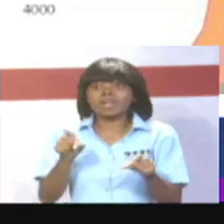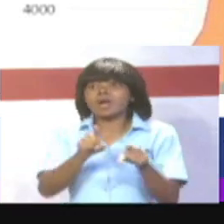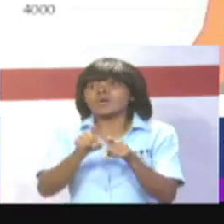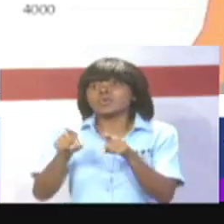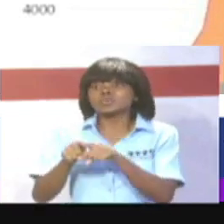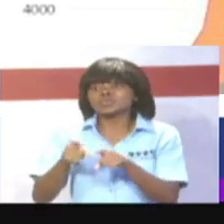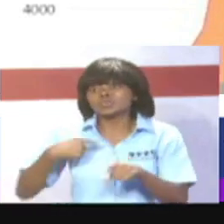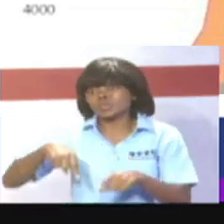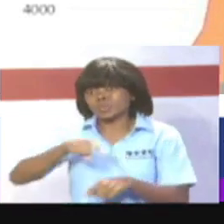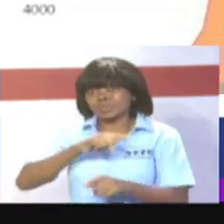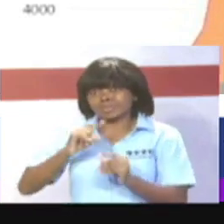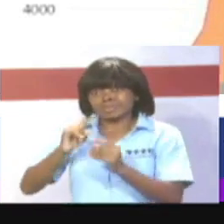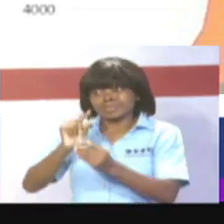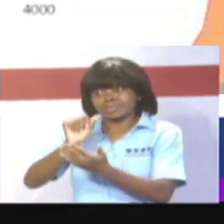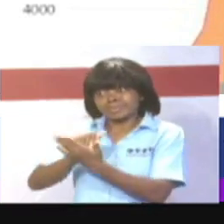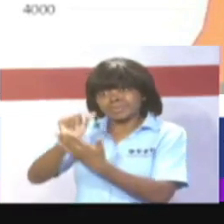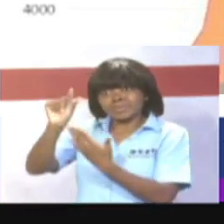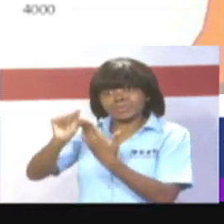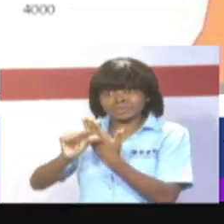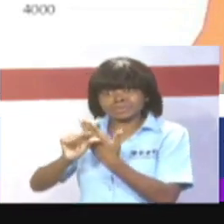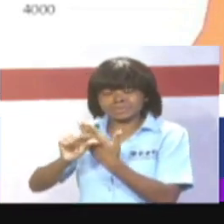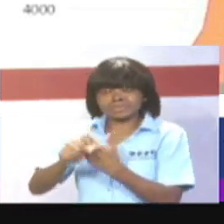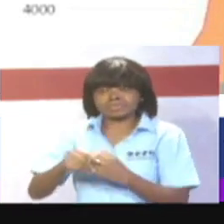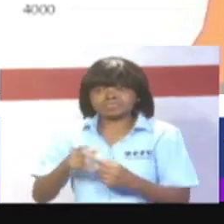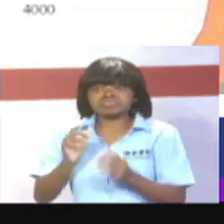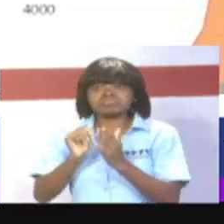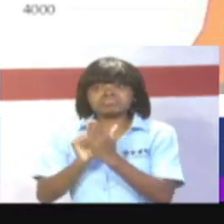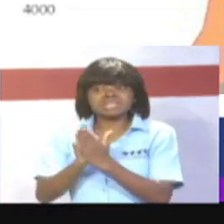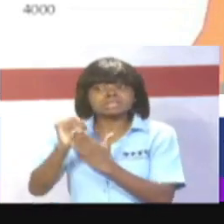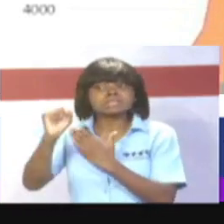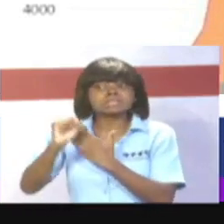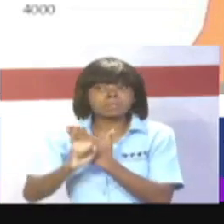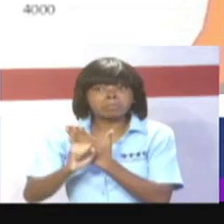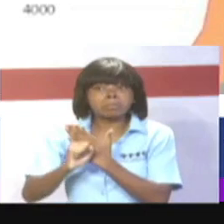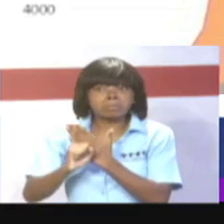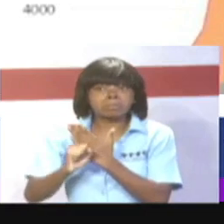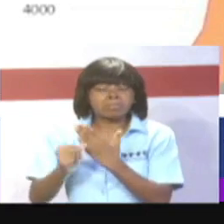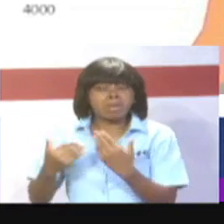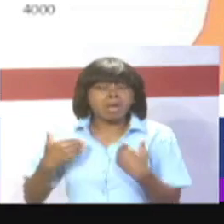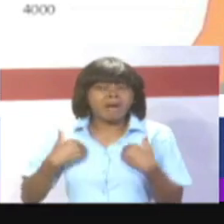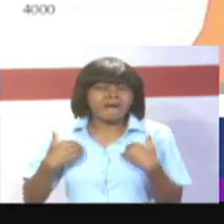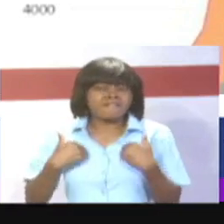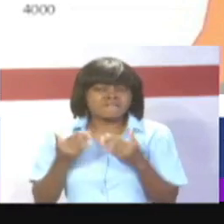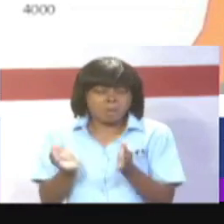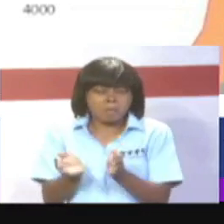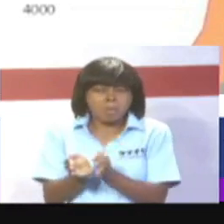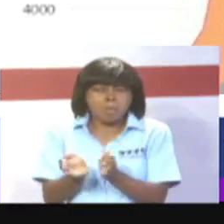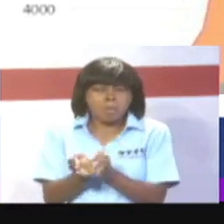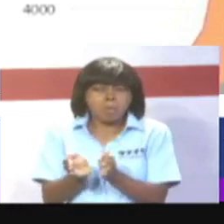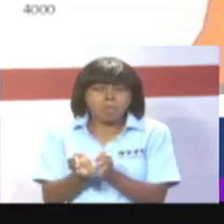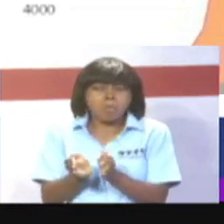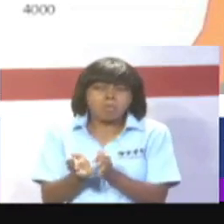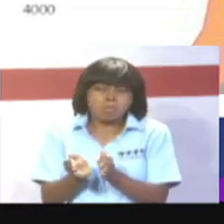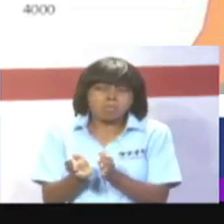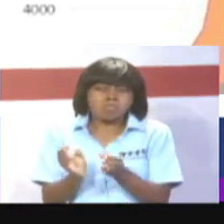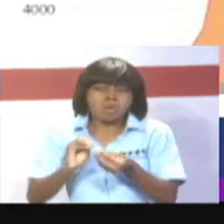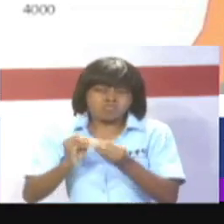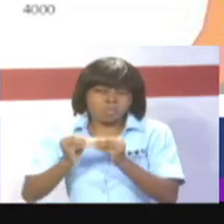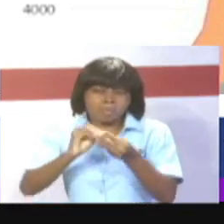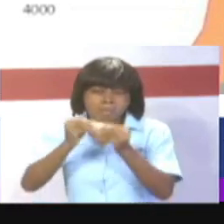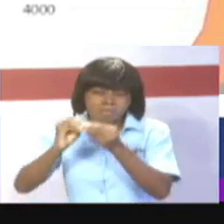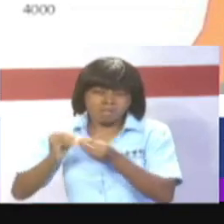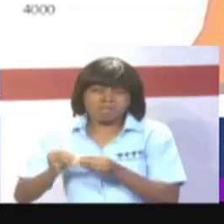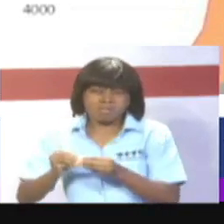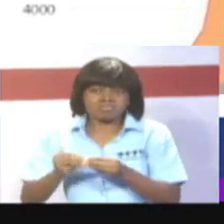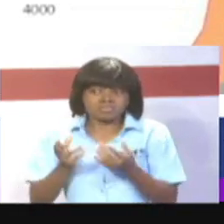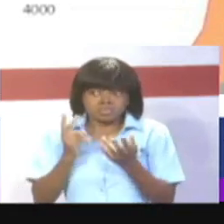indigo. September actually had slightly smaller numbers in that brownish orange color. And now October, the bright green, we just